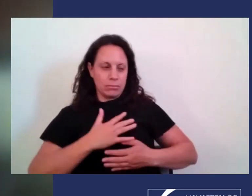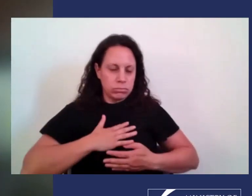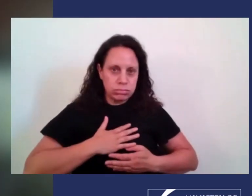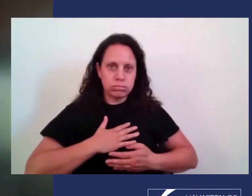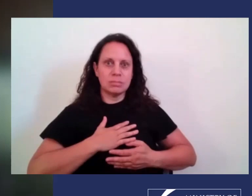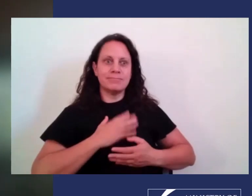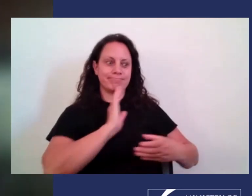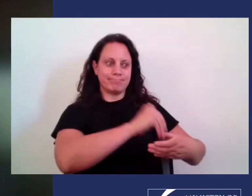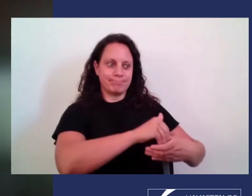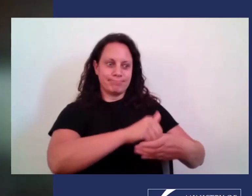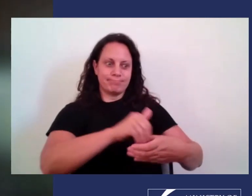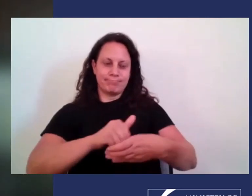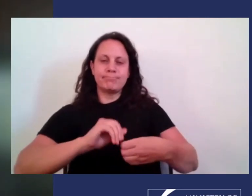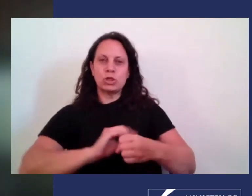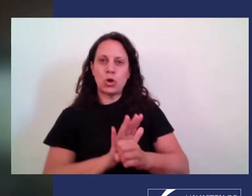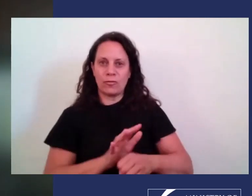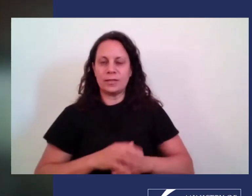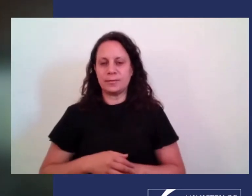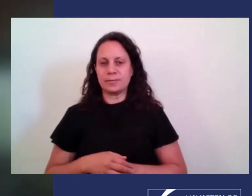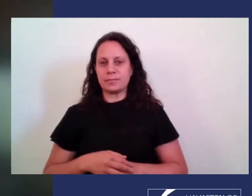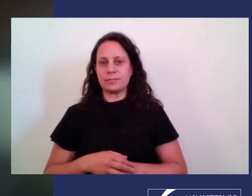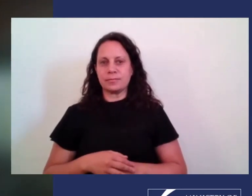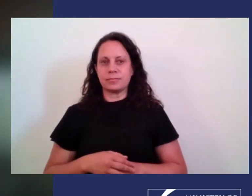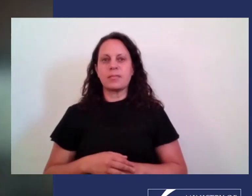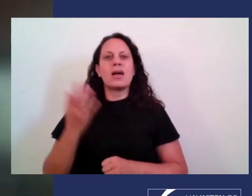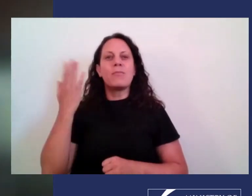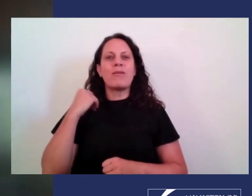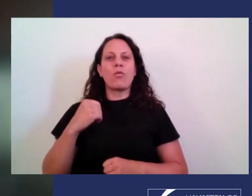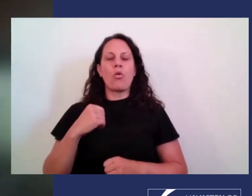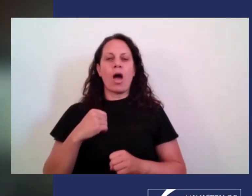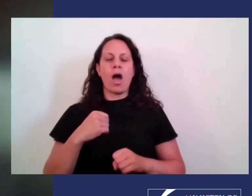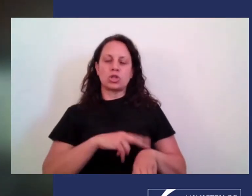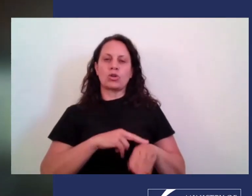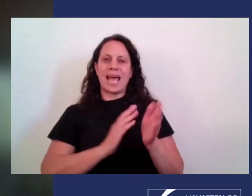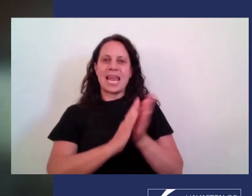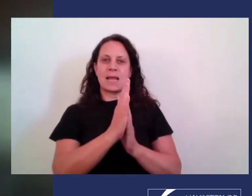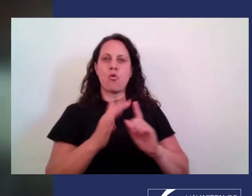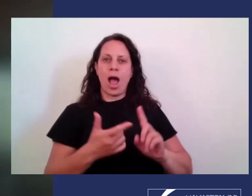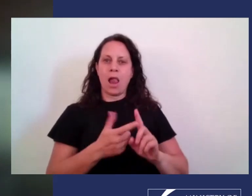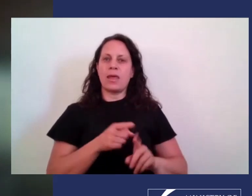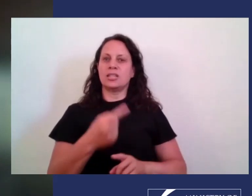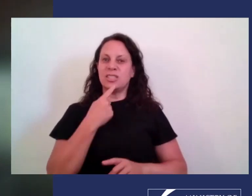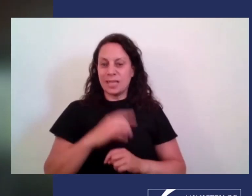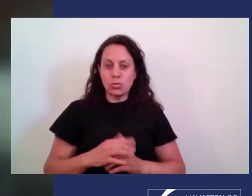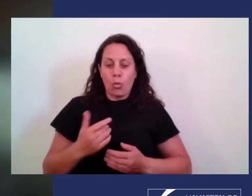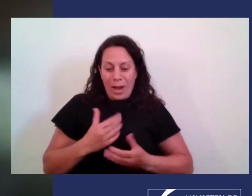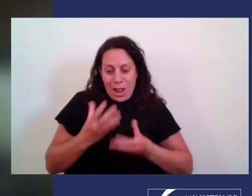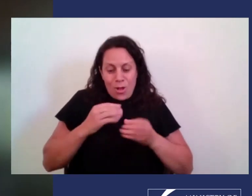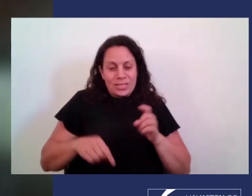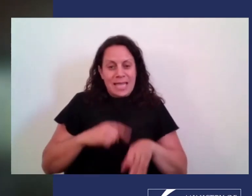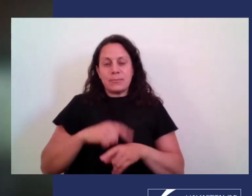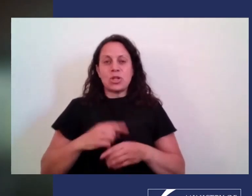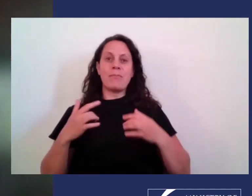I certainly take the point that Hinemoa was saying, that we're learning a lot as we go. But I think what we are